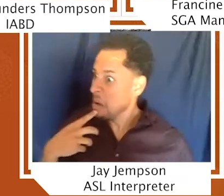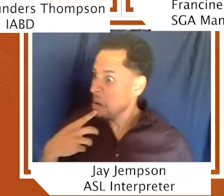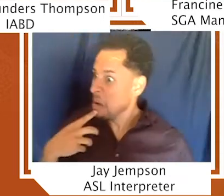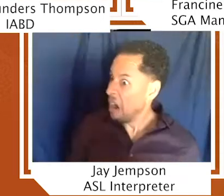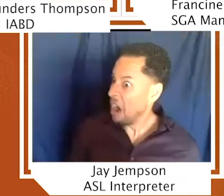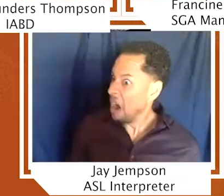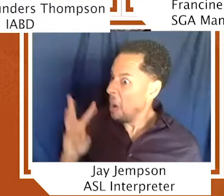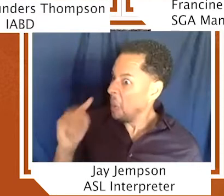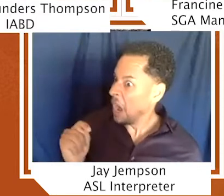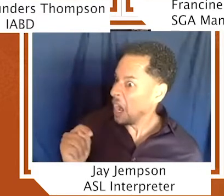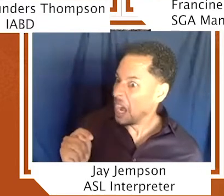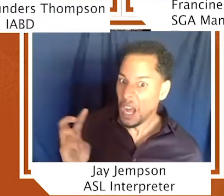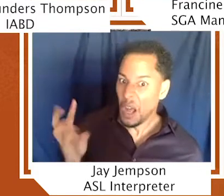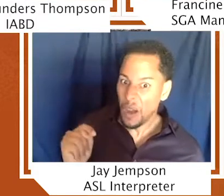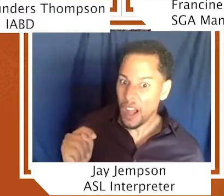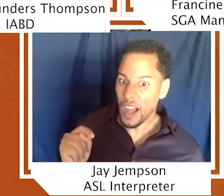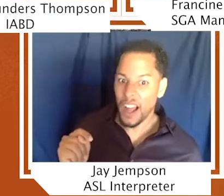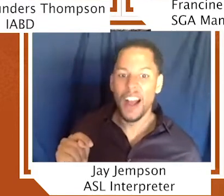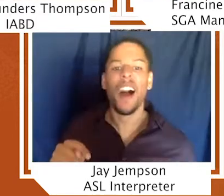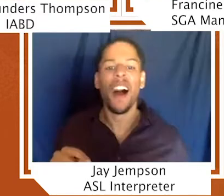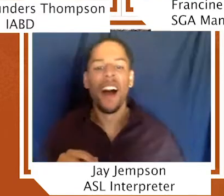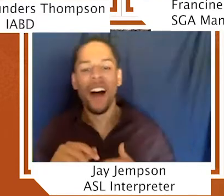Look. They broke your streak.